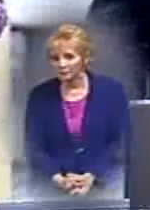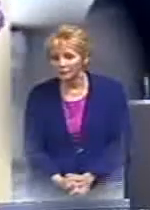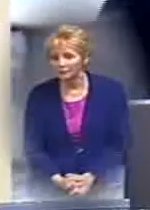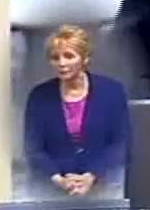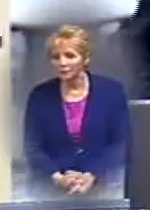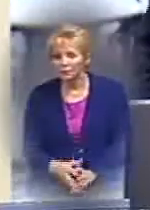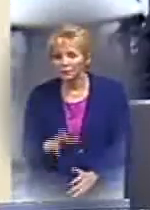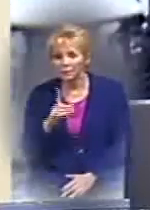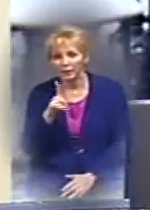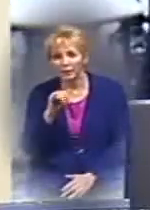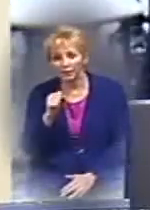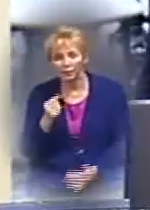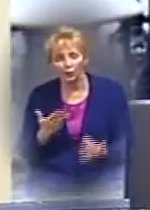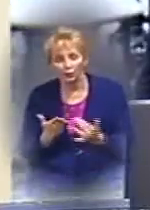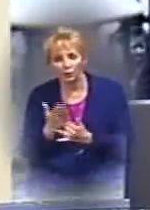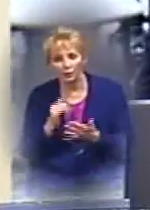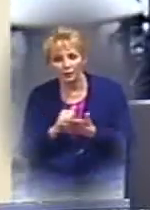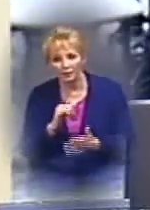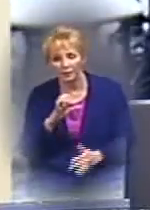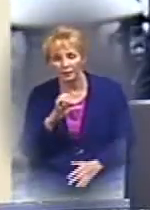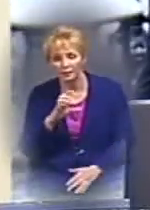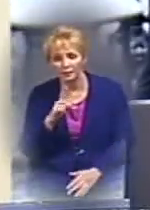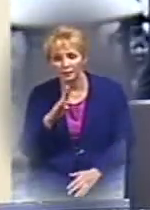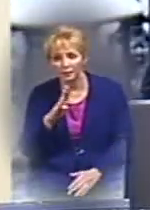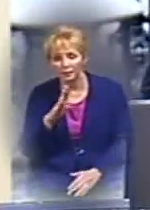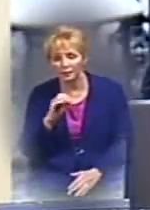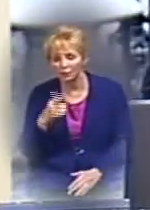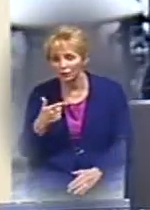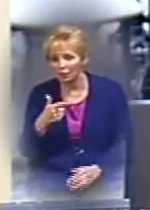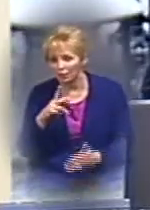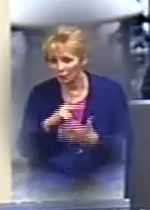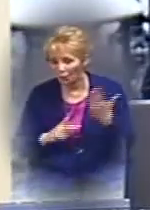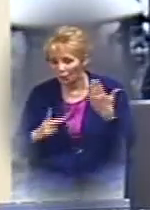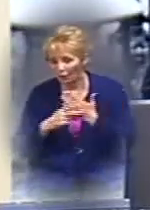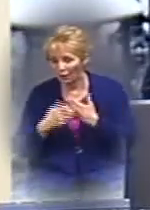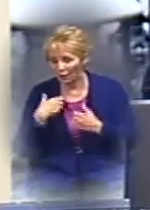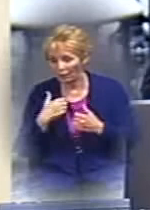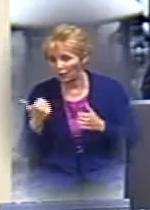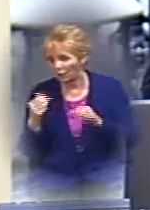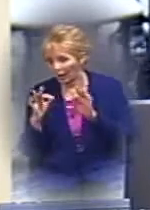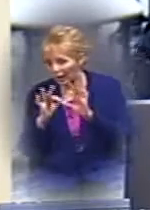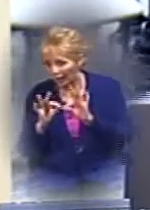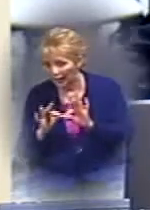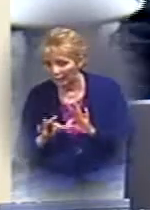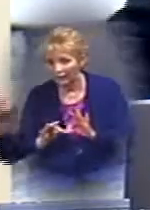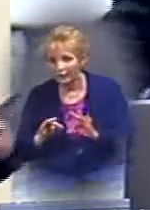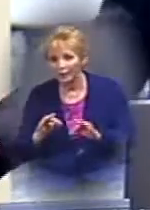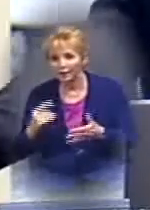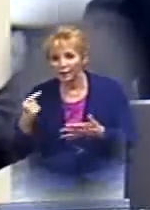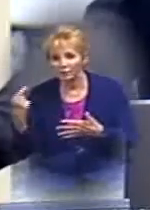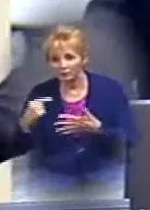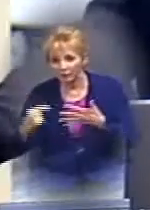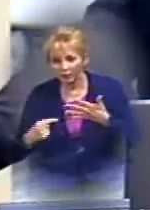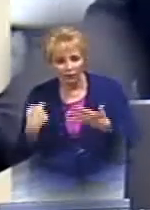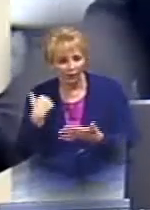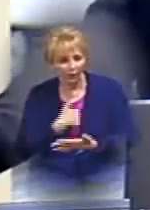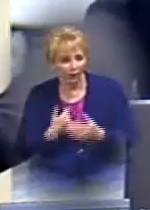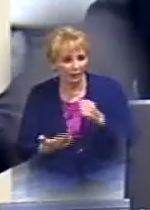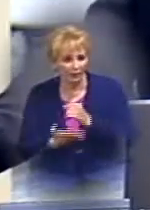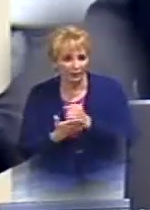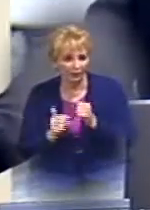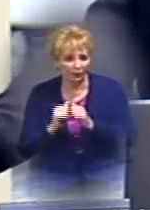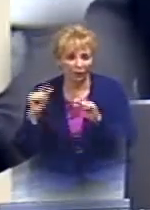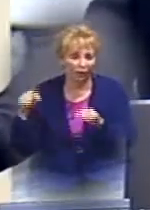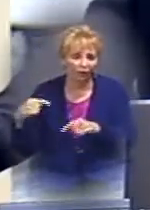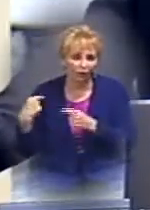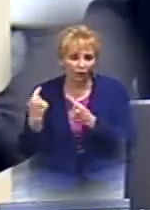Lee. Okay, Lisa kind of went through our CDBG program. I would like to highlight a few other items that we have assisted with over the